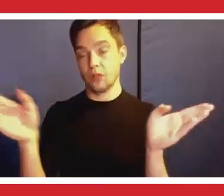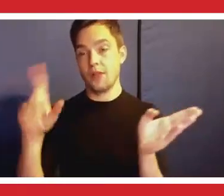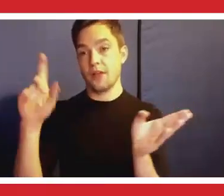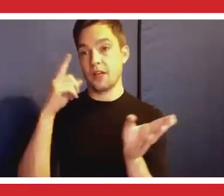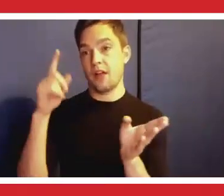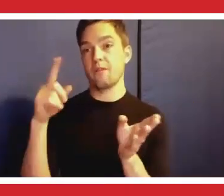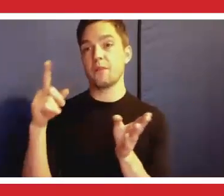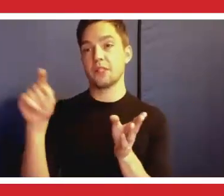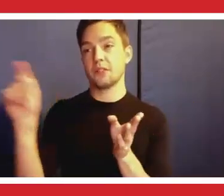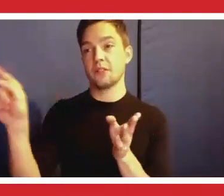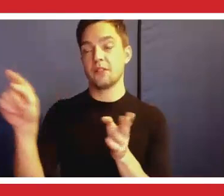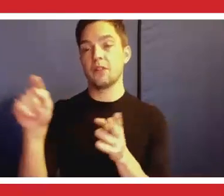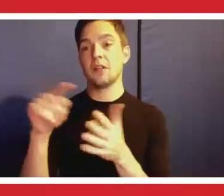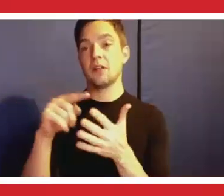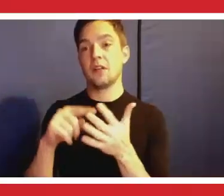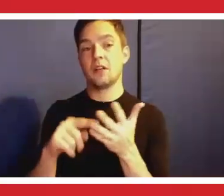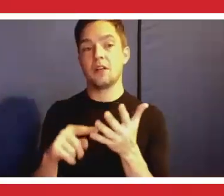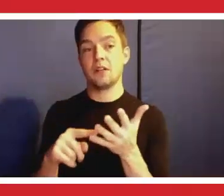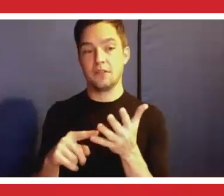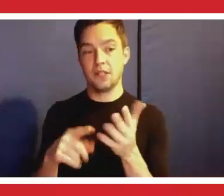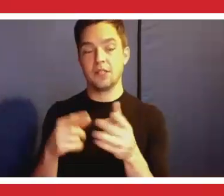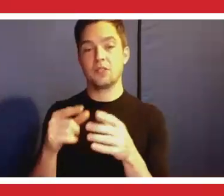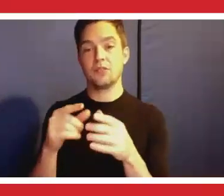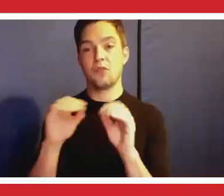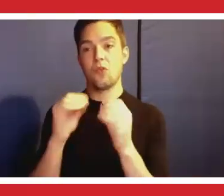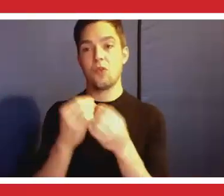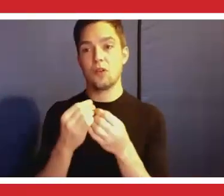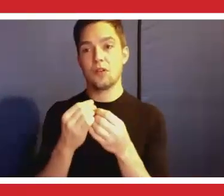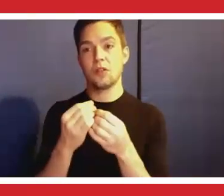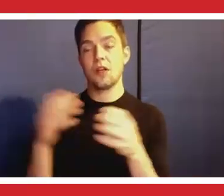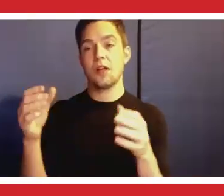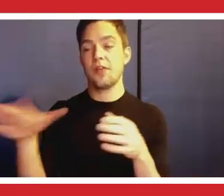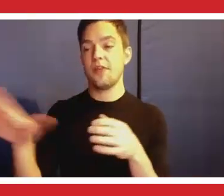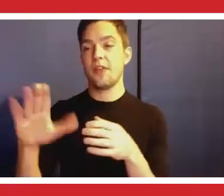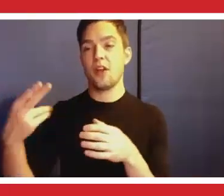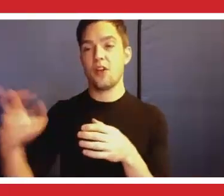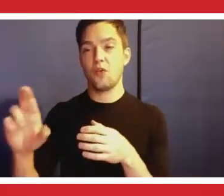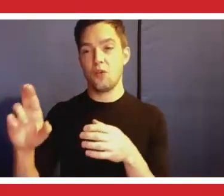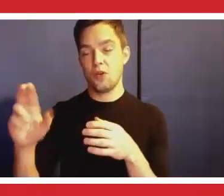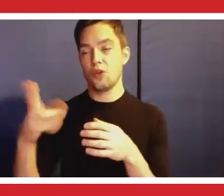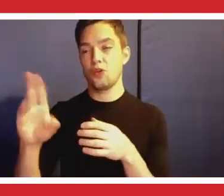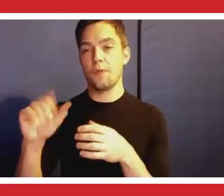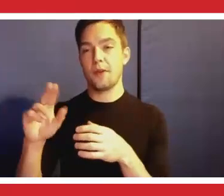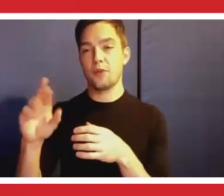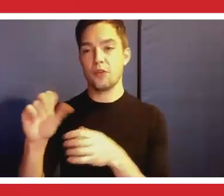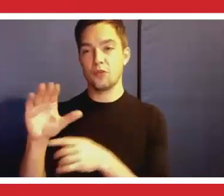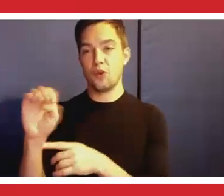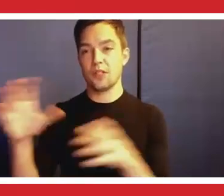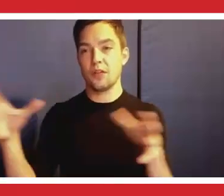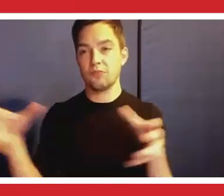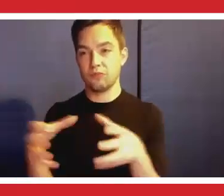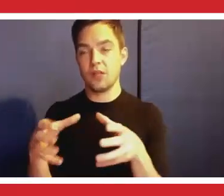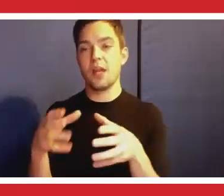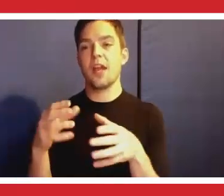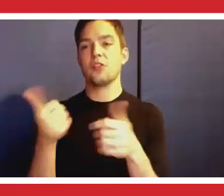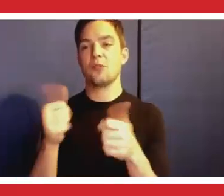government organizations pool their human resources together to develop certain open source reusable components, and then